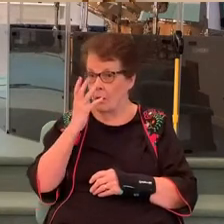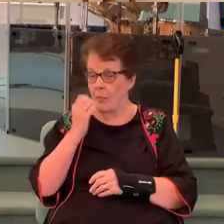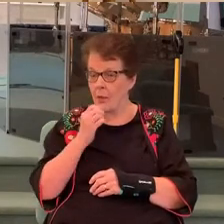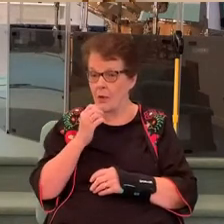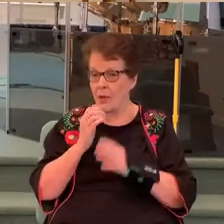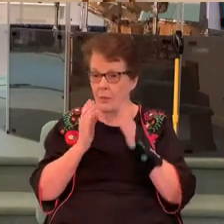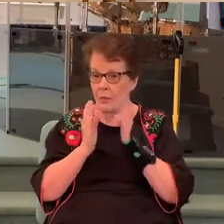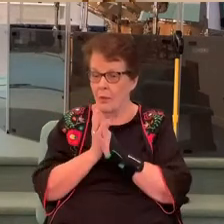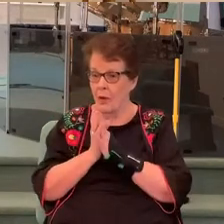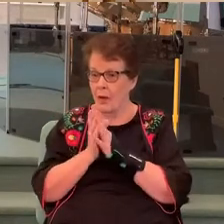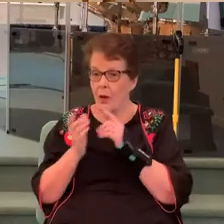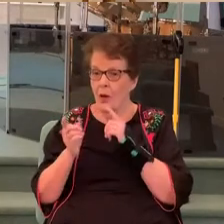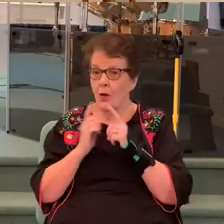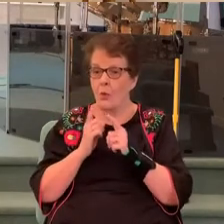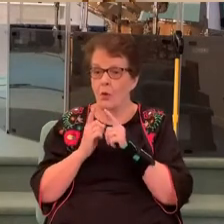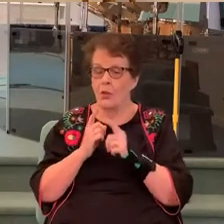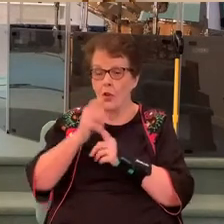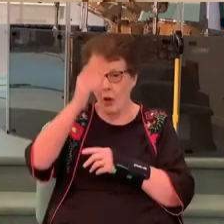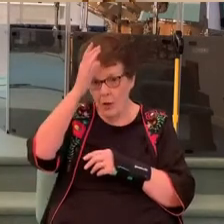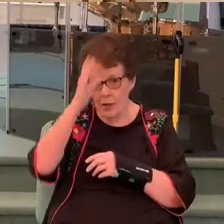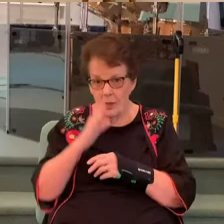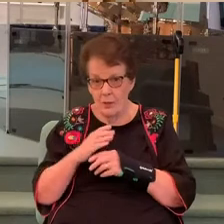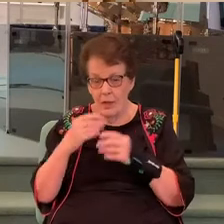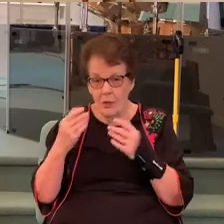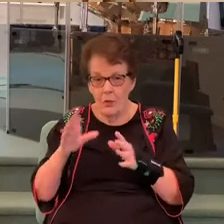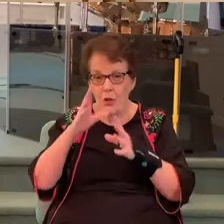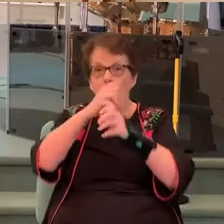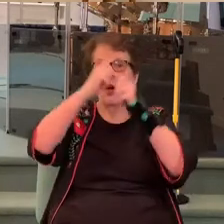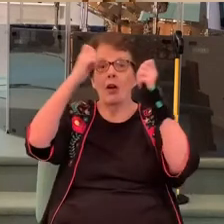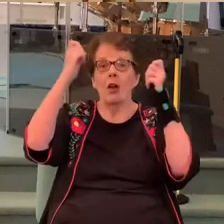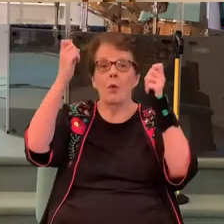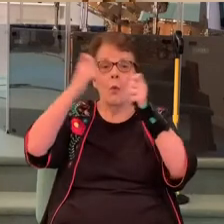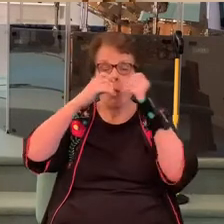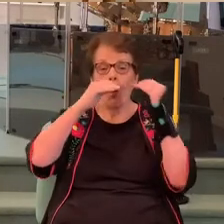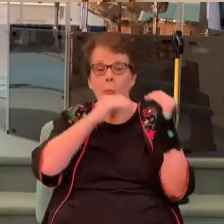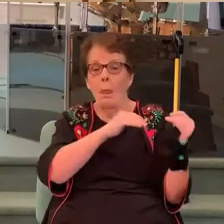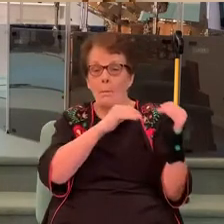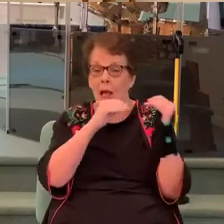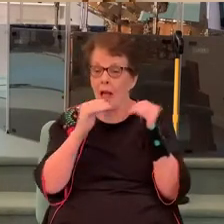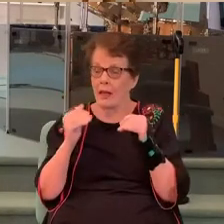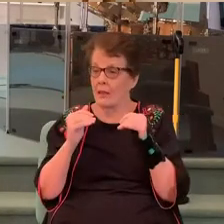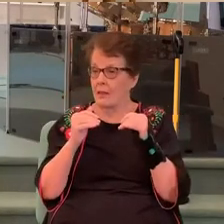man that's already won the battles. He's already won the war.